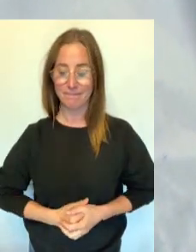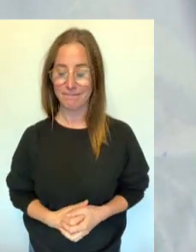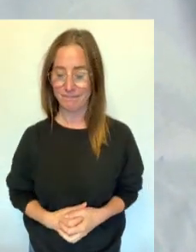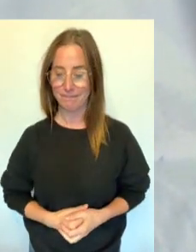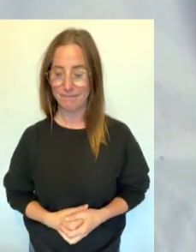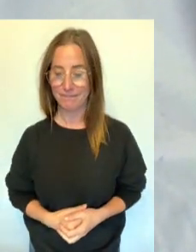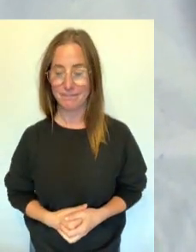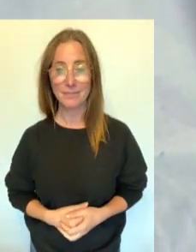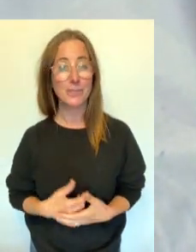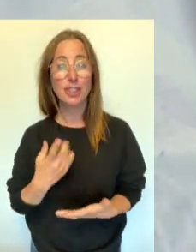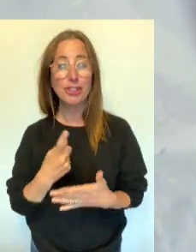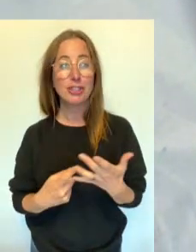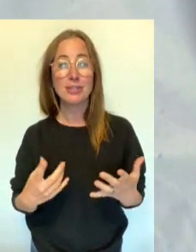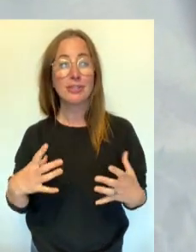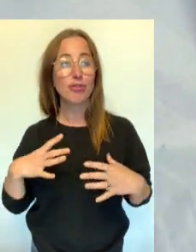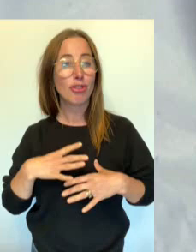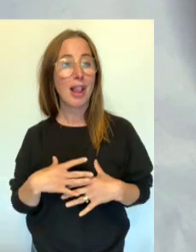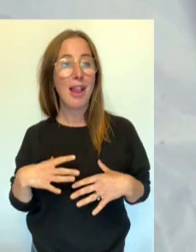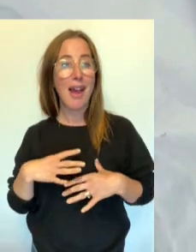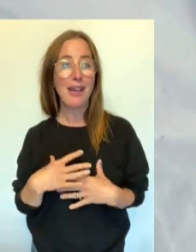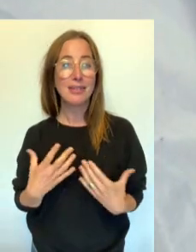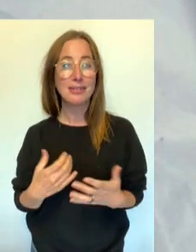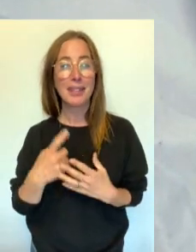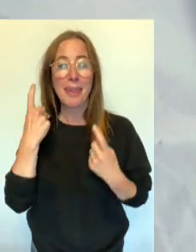something relaxing, connecting with nature a bit.